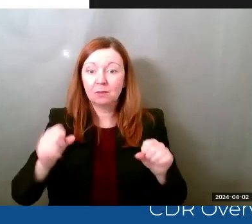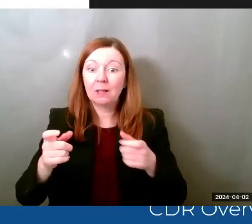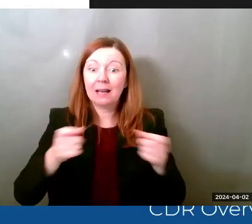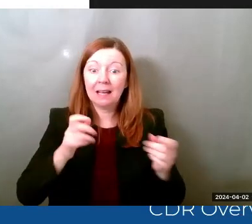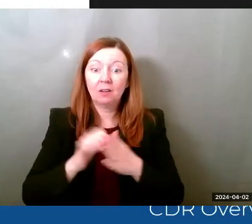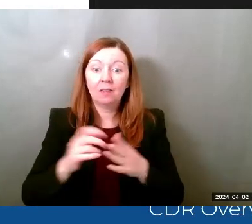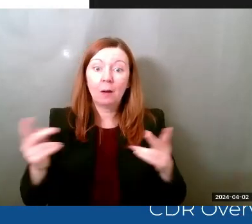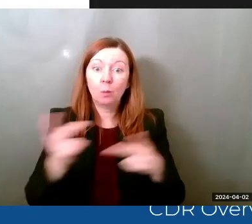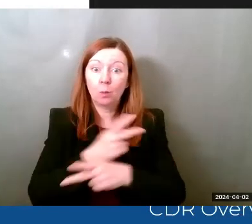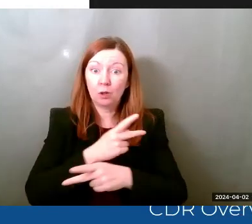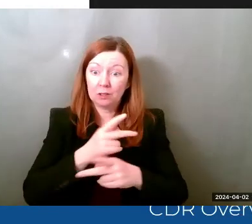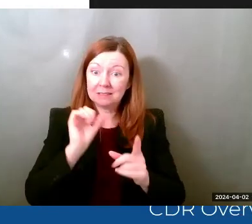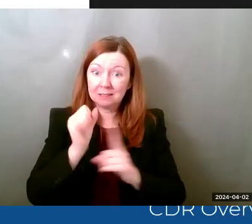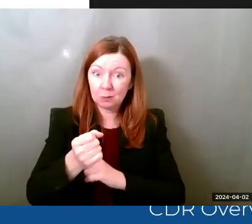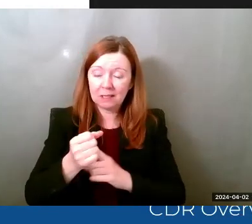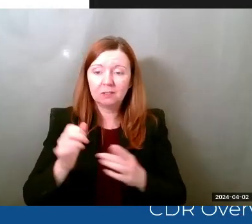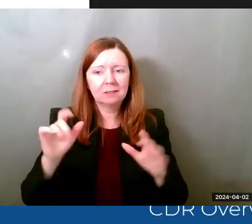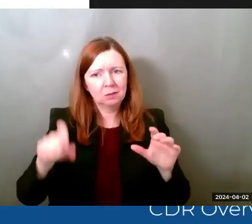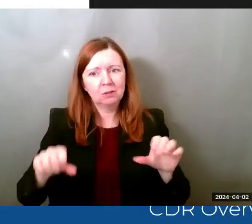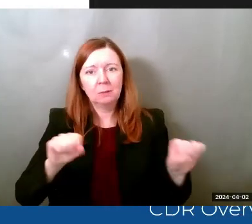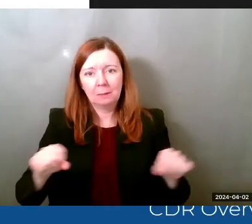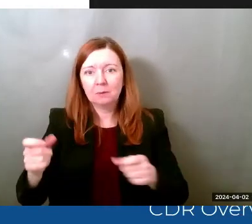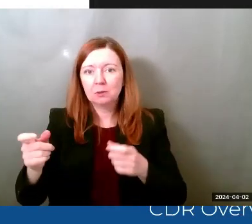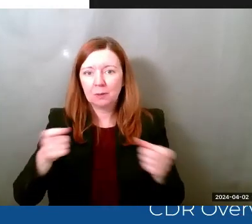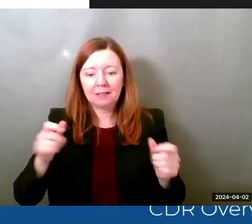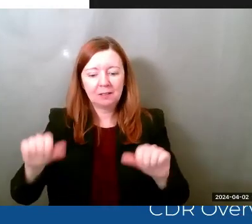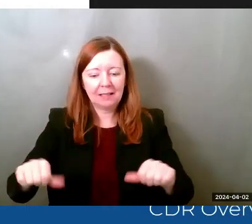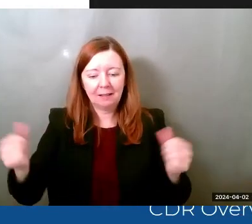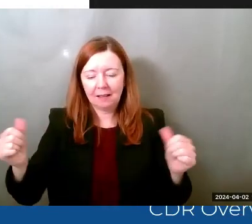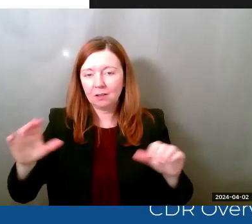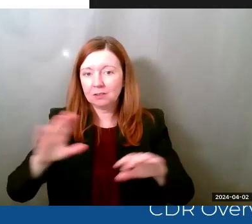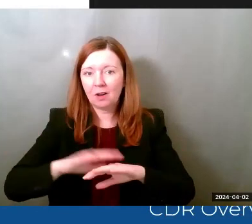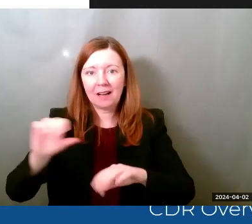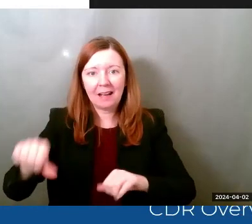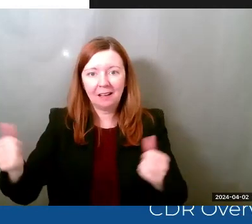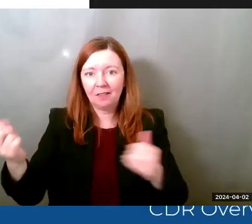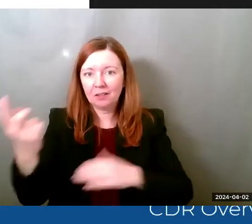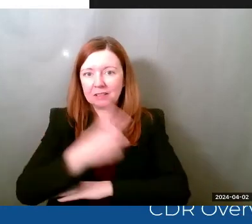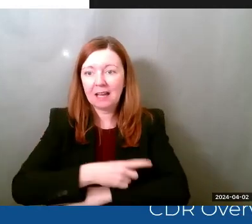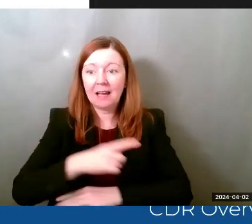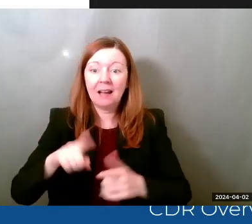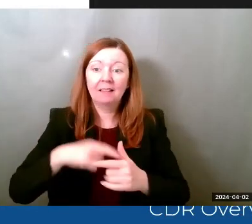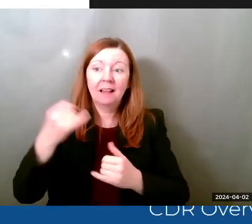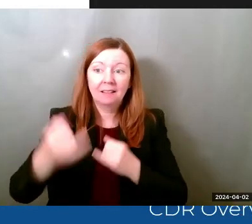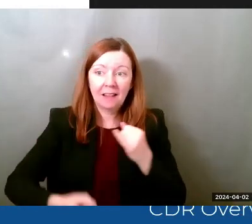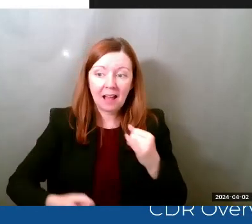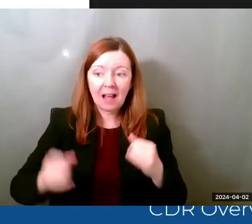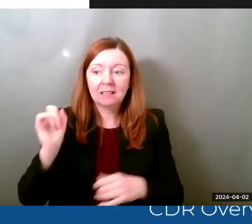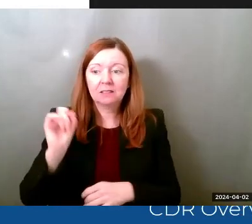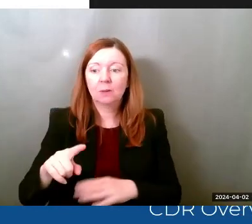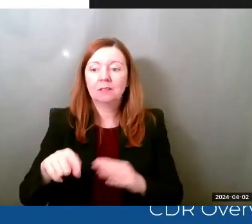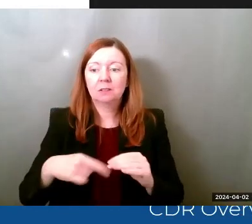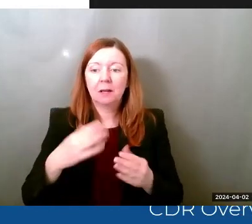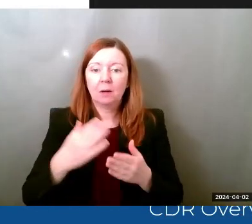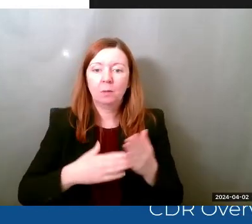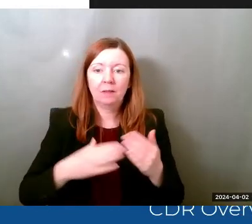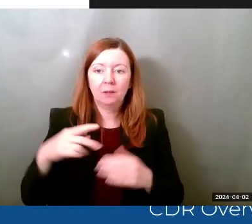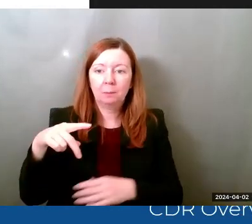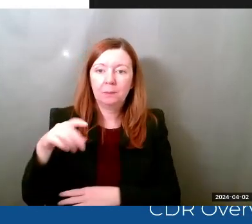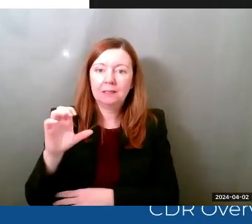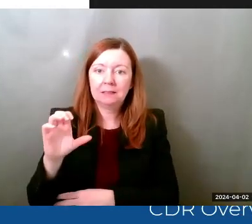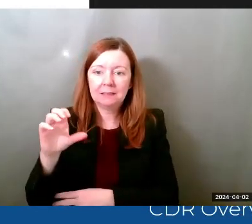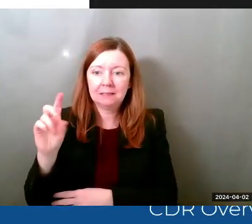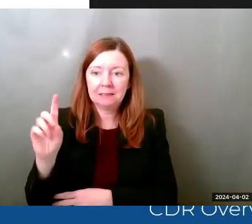case scenario, should be able to handle anything else on any other day. And then lastly, I had a question as to whether the PCPC or